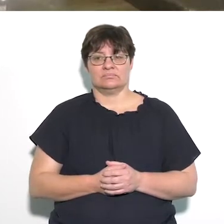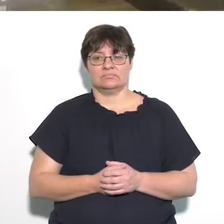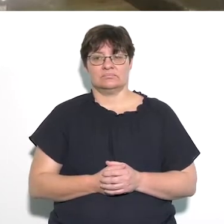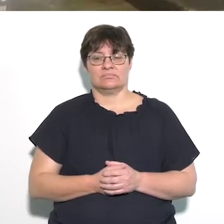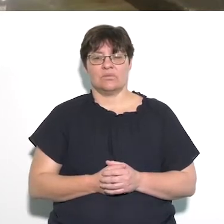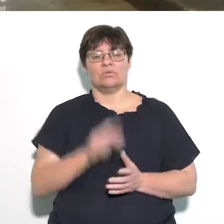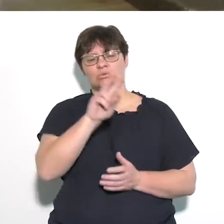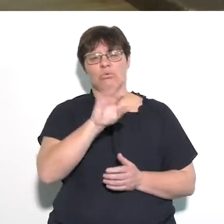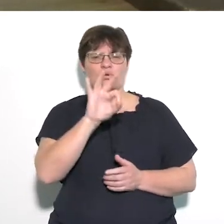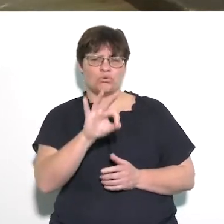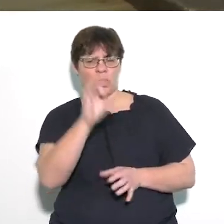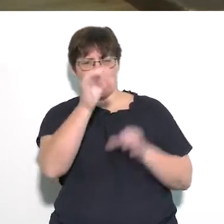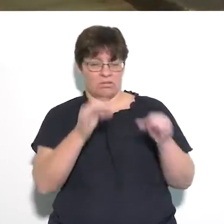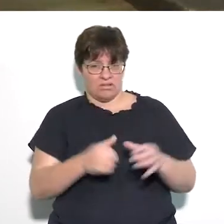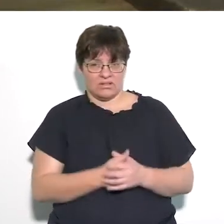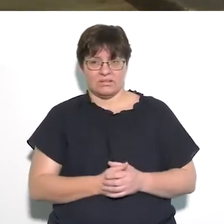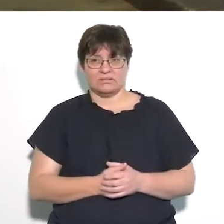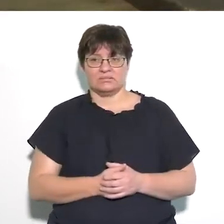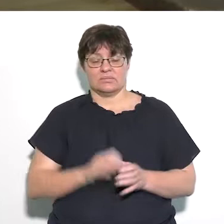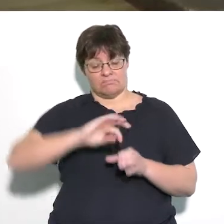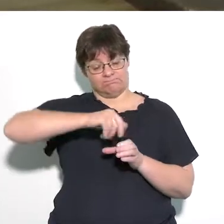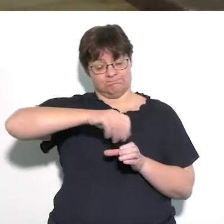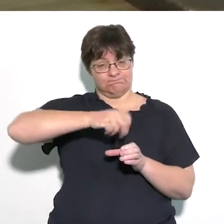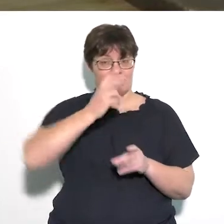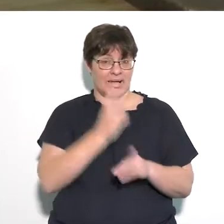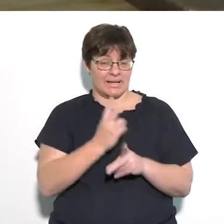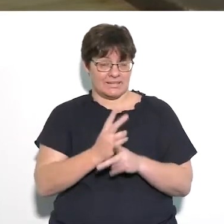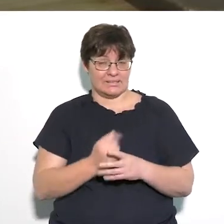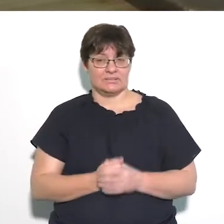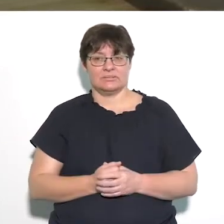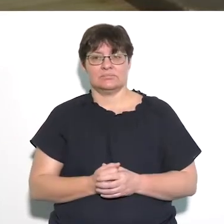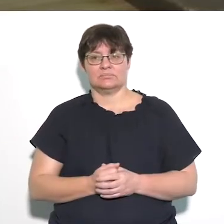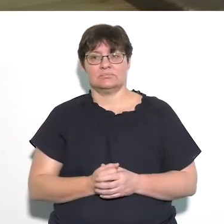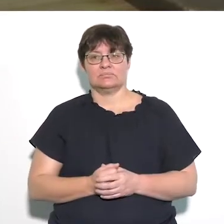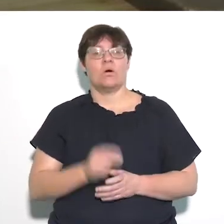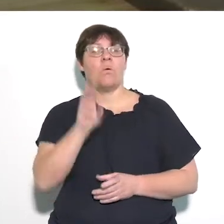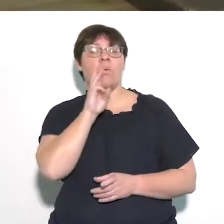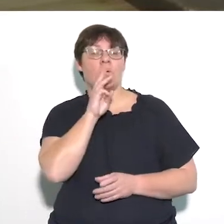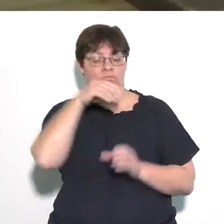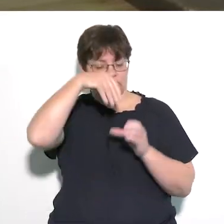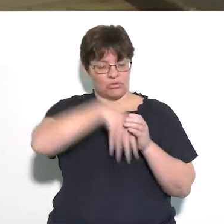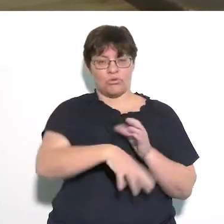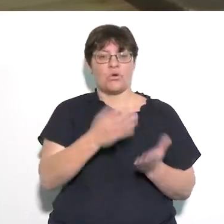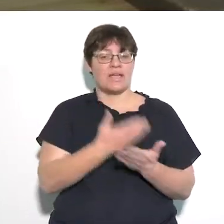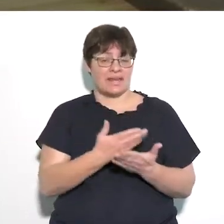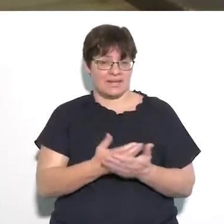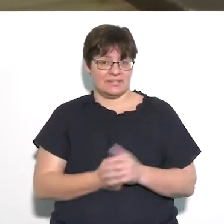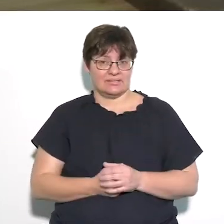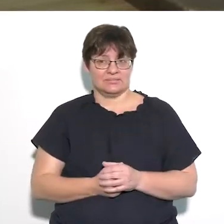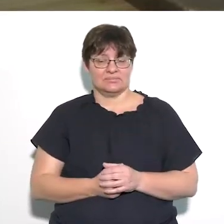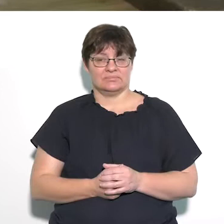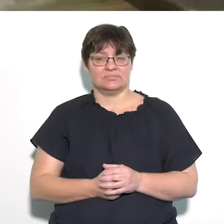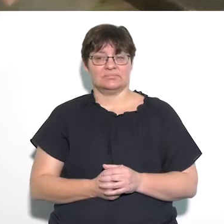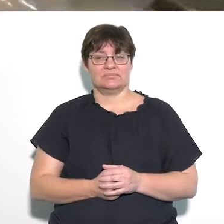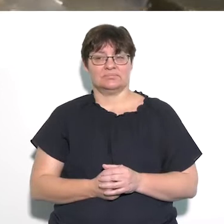Make 2 or 3 holes. Whoops, put the lid back on the bottom of the funnel. Now water can trickle through the layers and